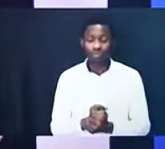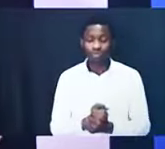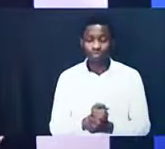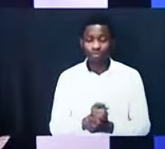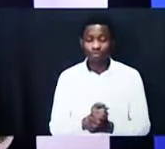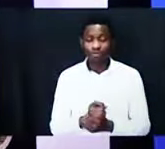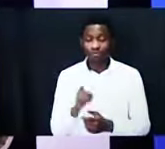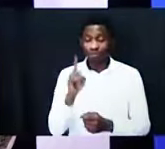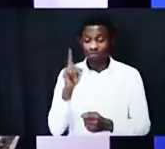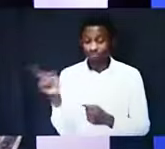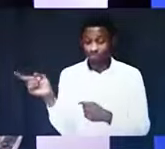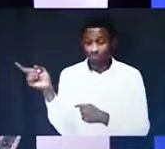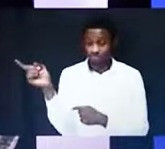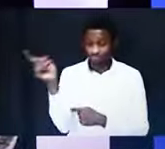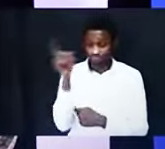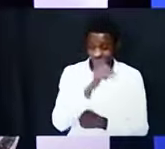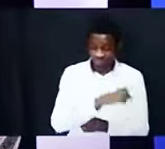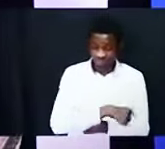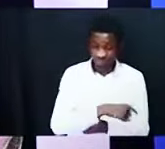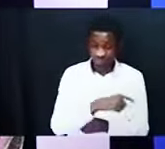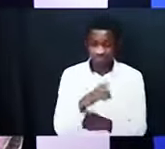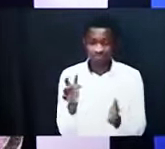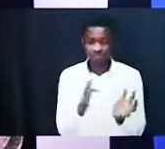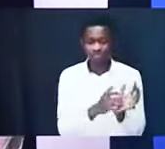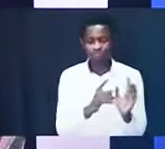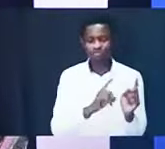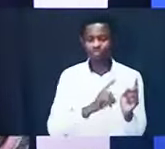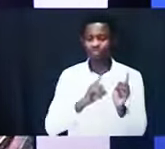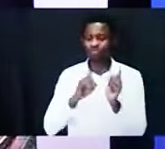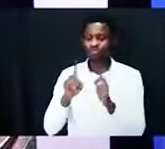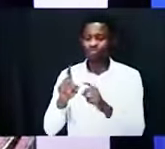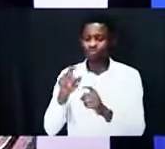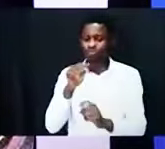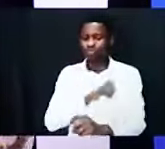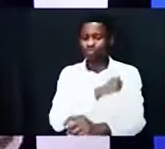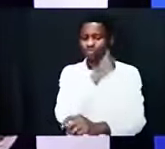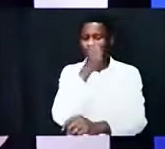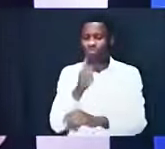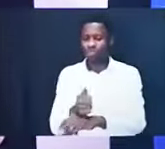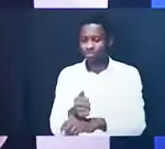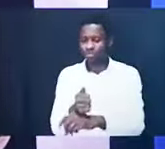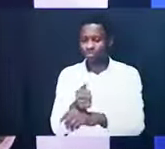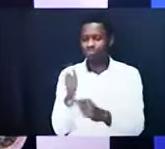Luke 6:12. One of those days, Jesus went out to a mountainside to pray.